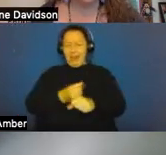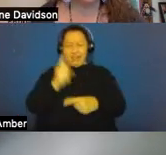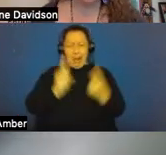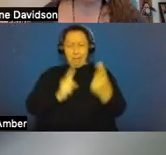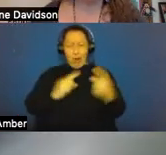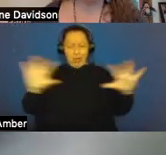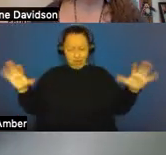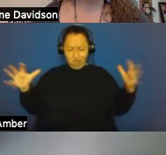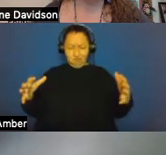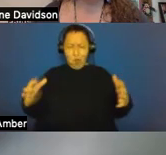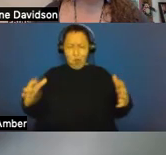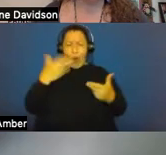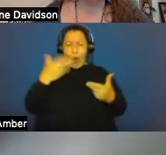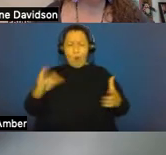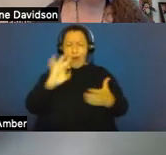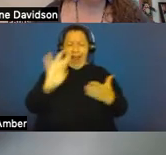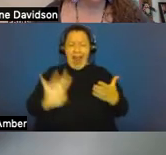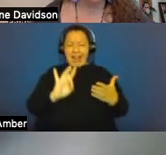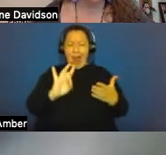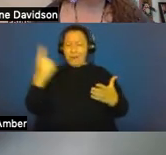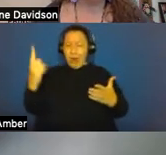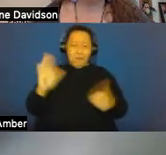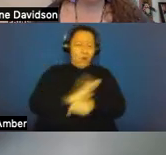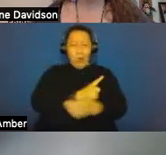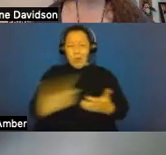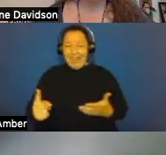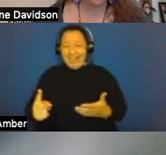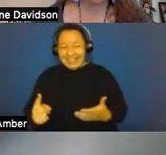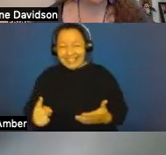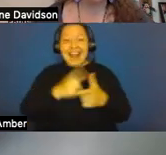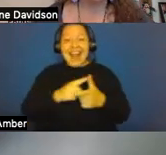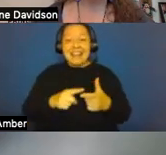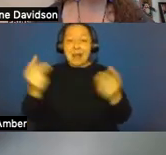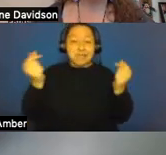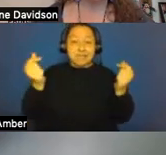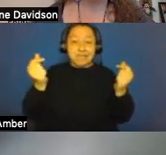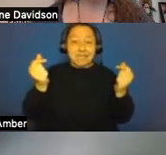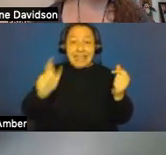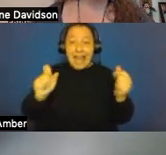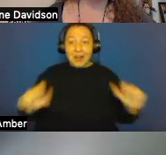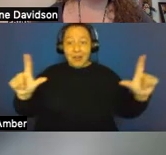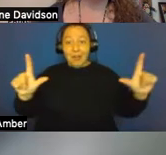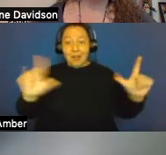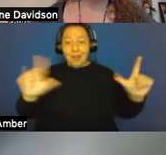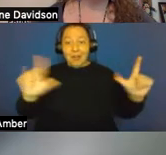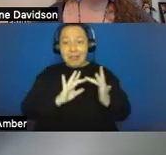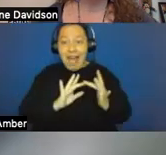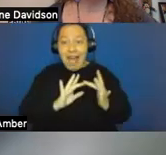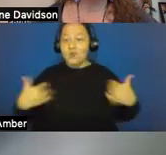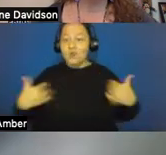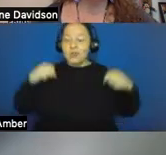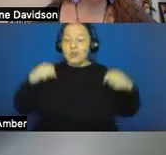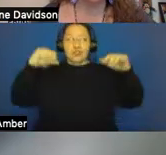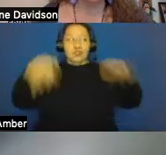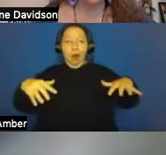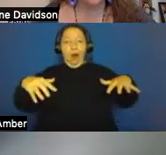for 8 hours a day for a week straight. And then all of a sudden we had to go virtual. And it was quite a shock to the system. If you remember